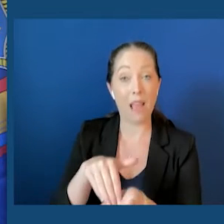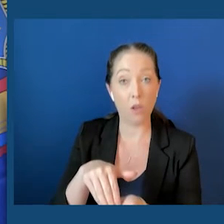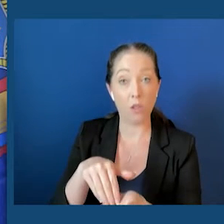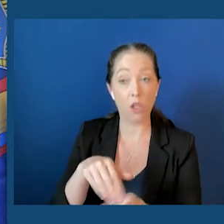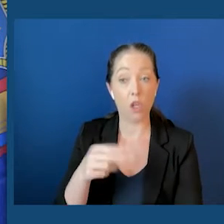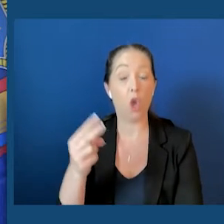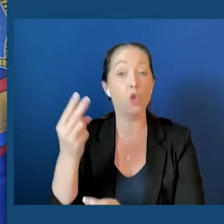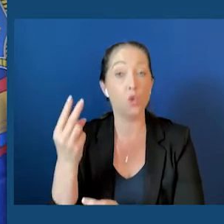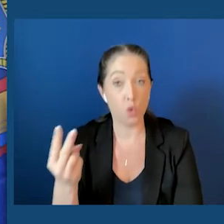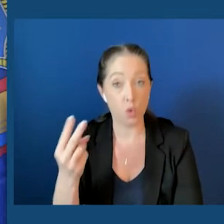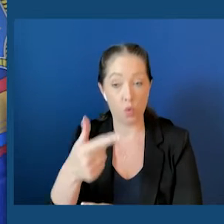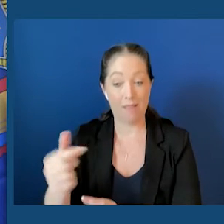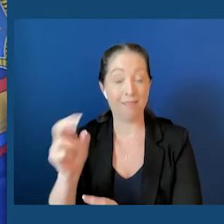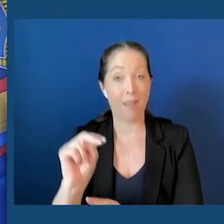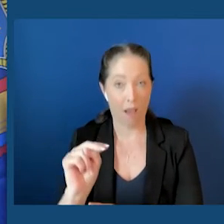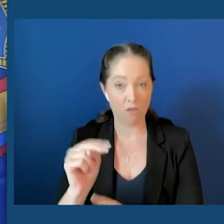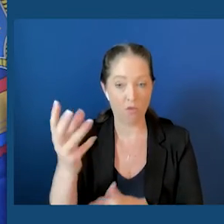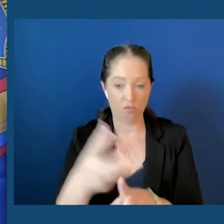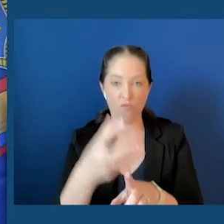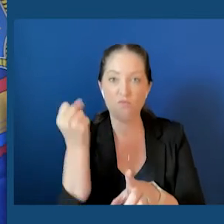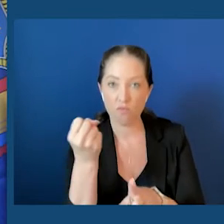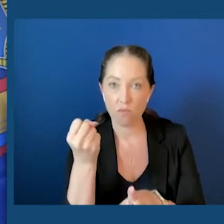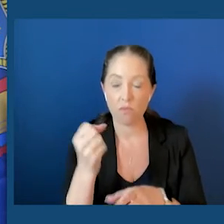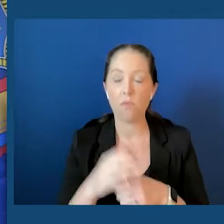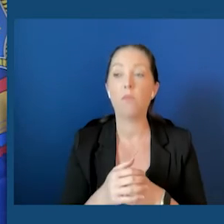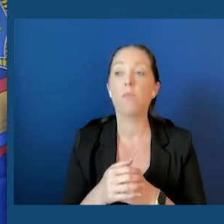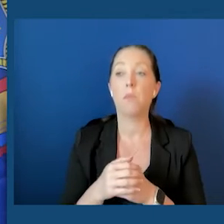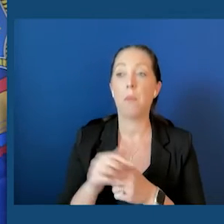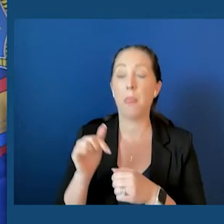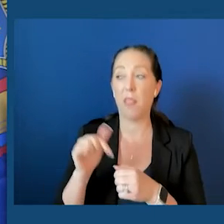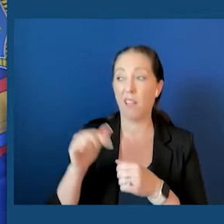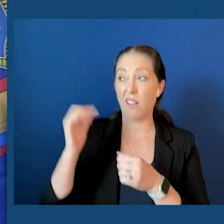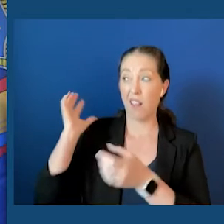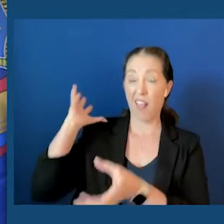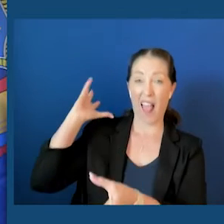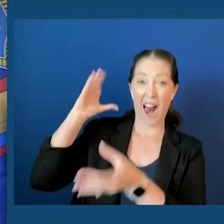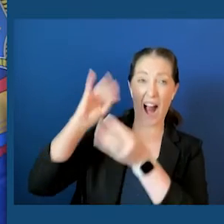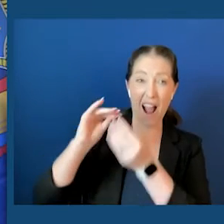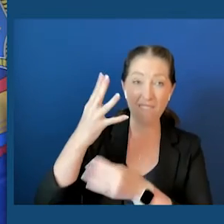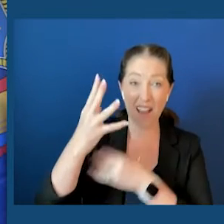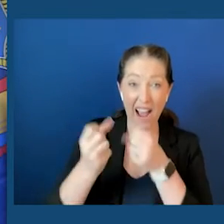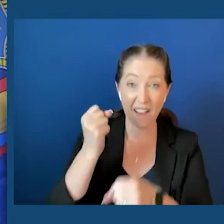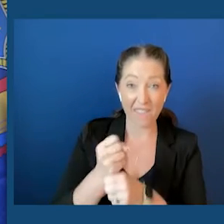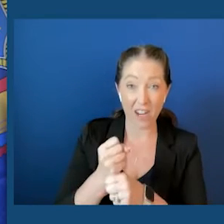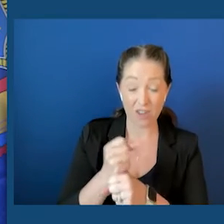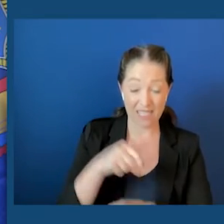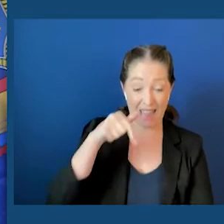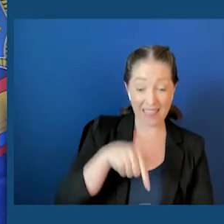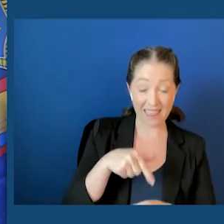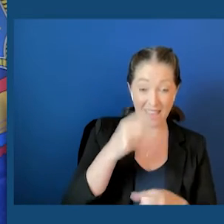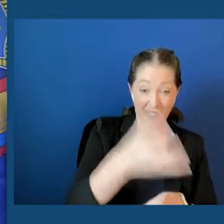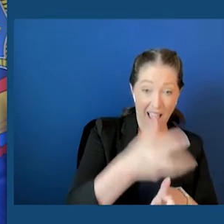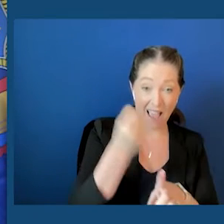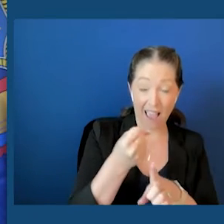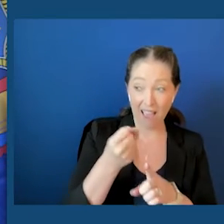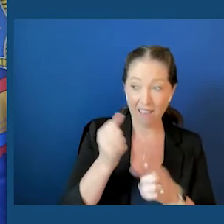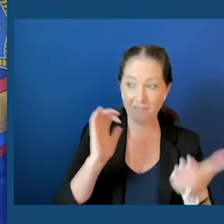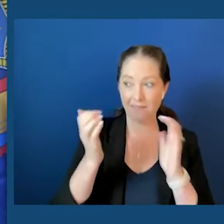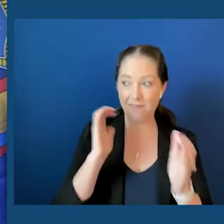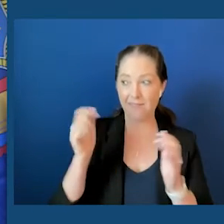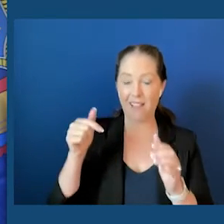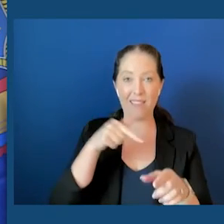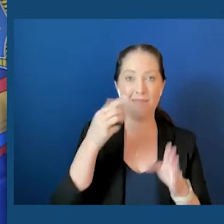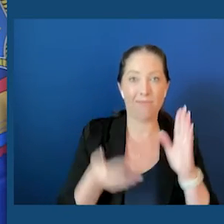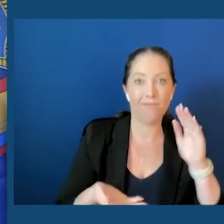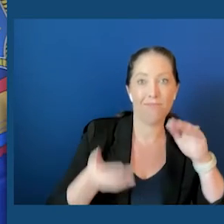guns, which is more than the total number of guns seized from the previous 5 years combined. This is being accomplished through